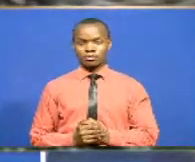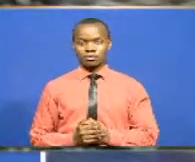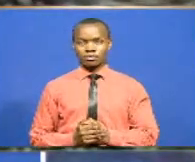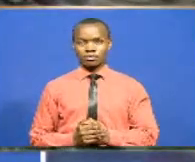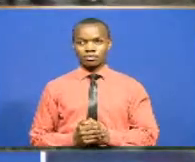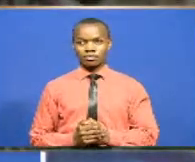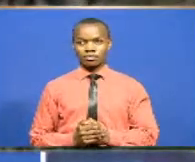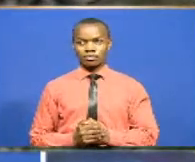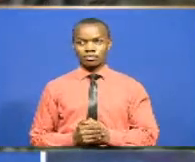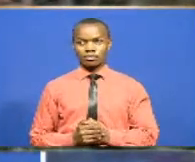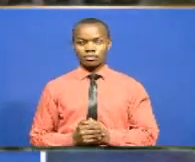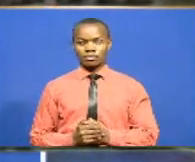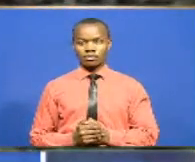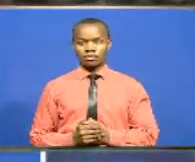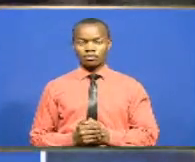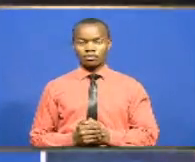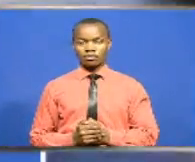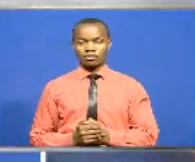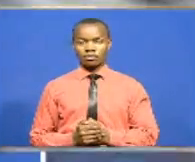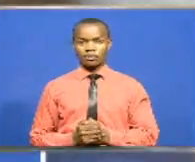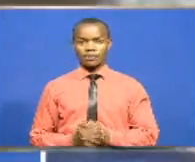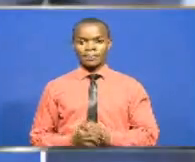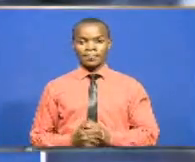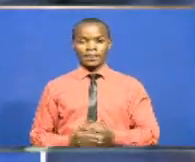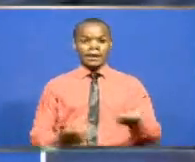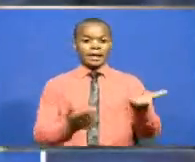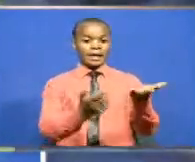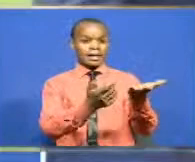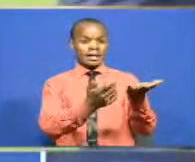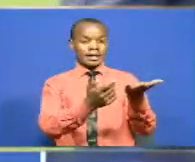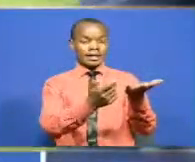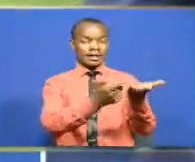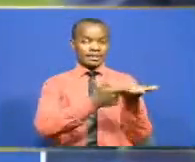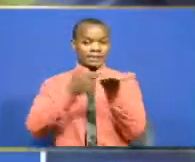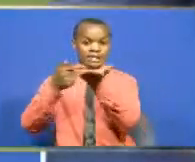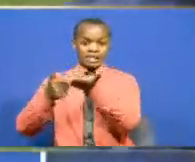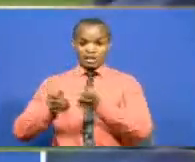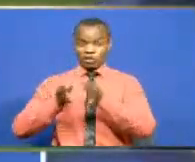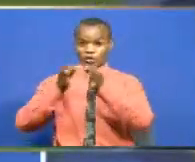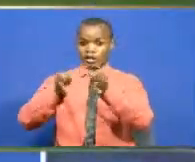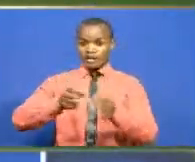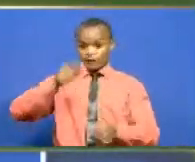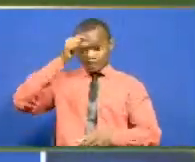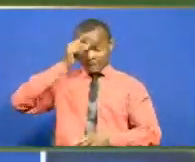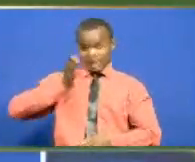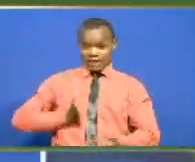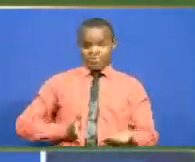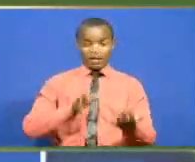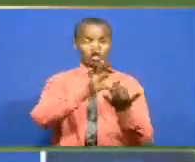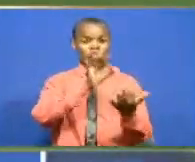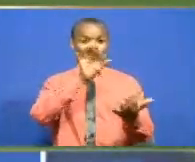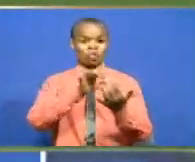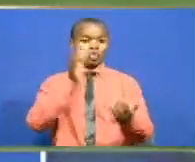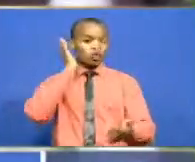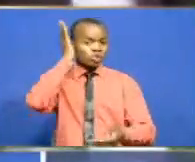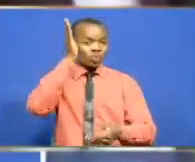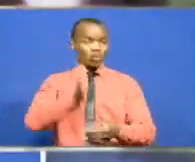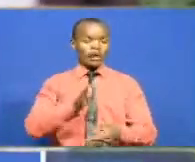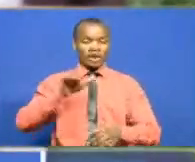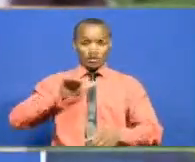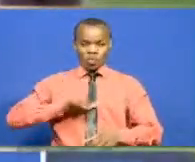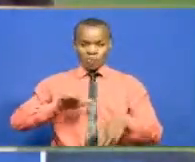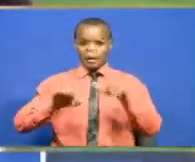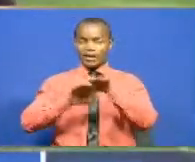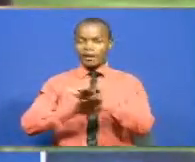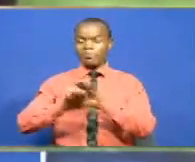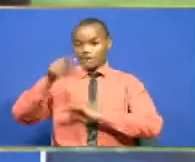But gentlemen, we'll talk with you. The debate on whether governors should elect women as their deputies in the gubernatorial race emerged during